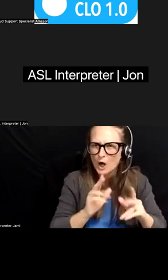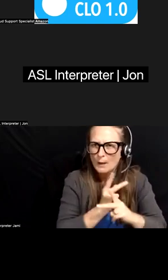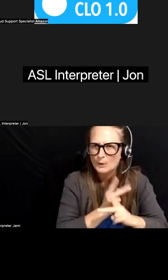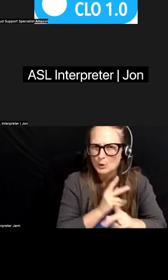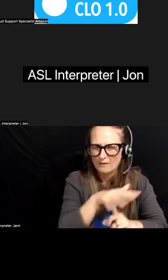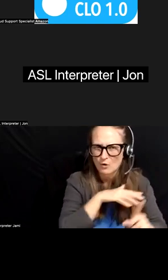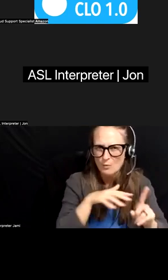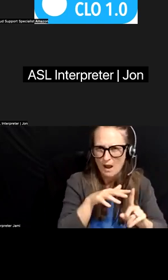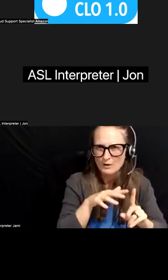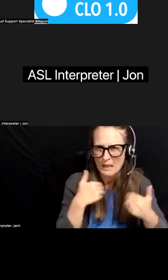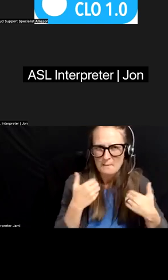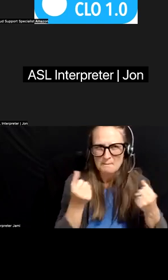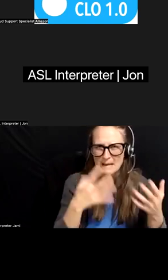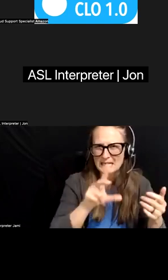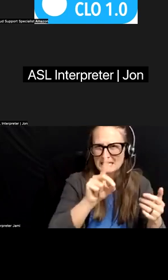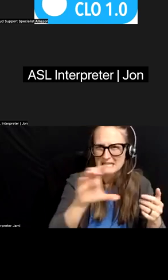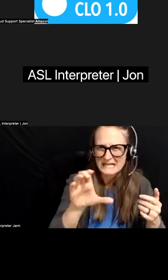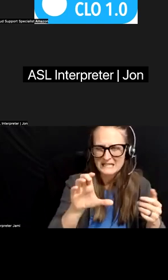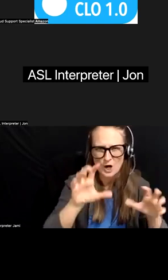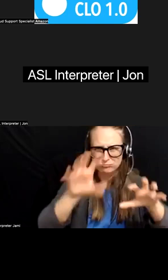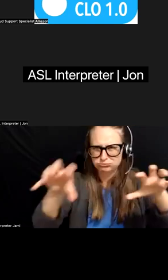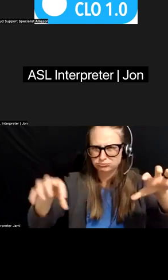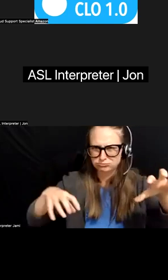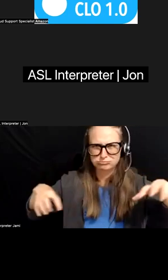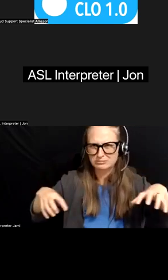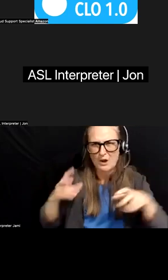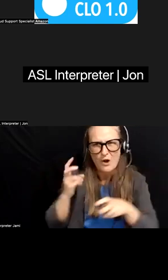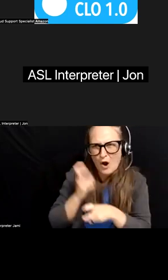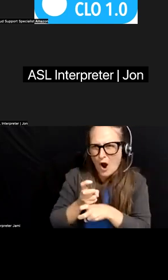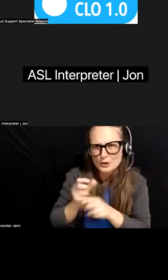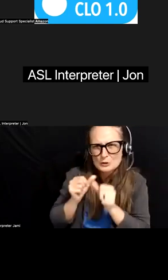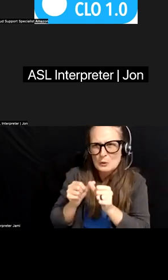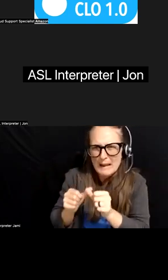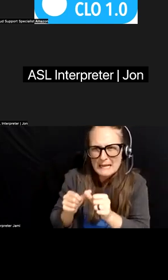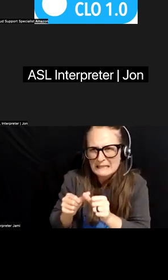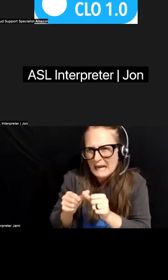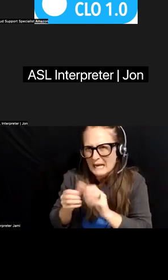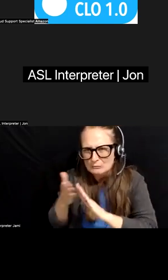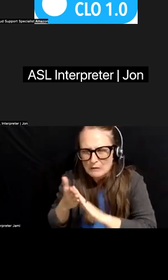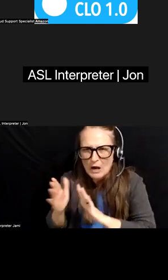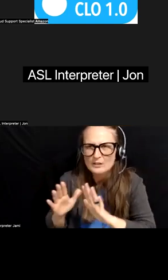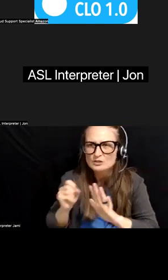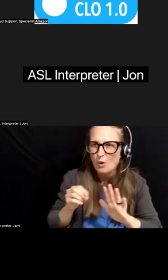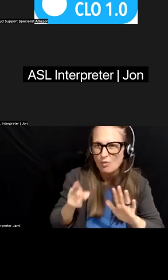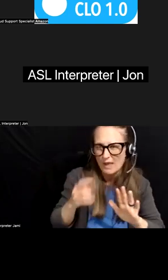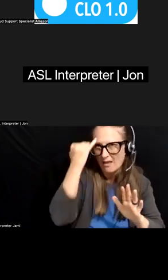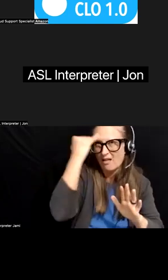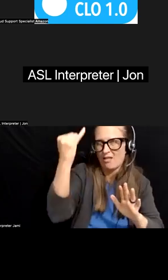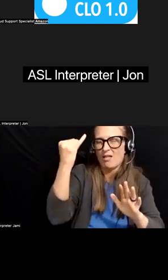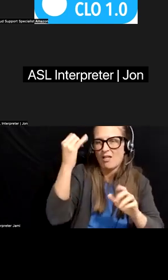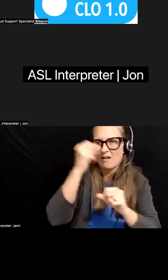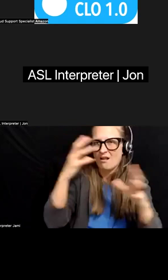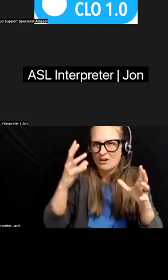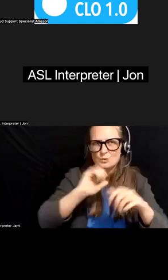hard to maintain. So they came out with some of this technology of setting it up into the cloud type